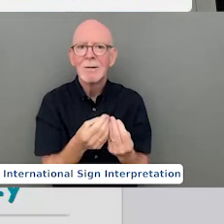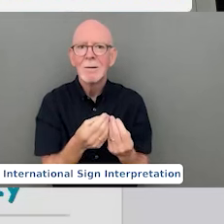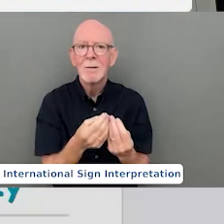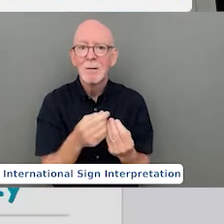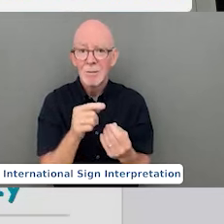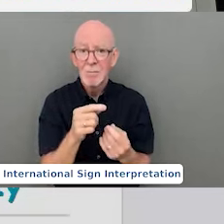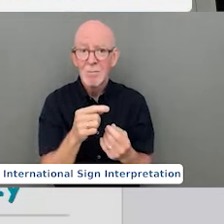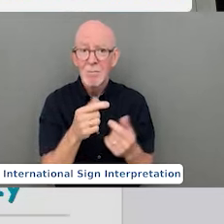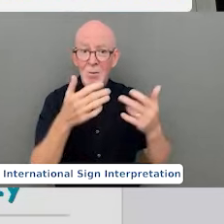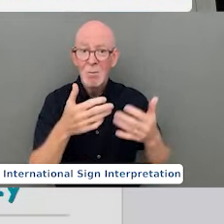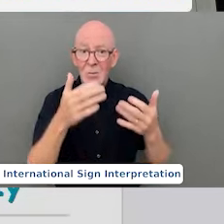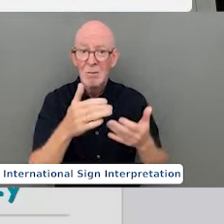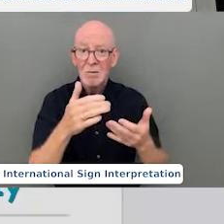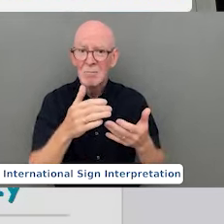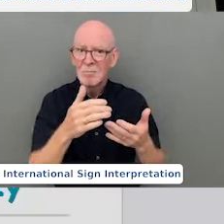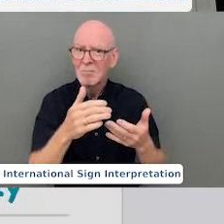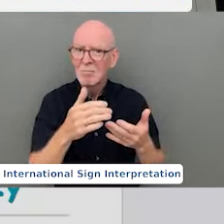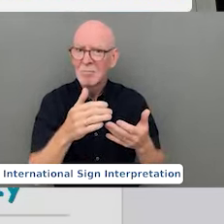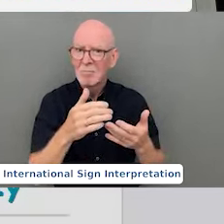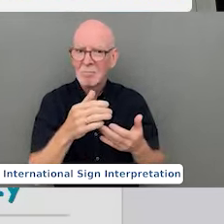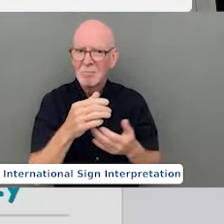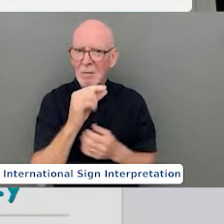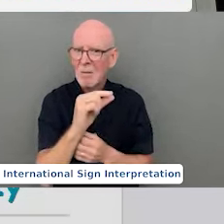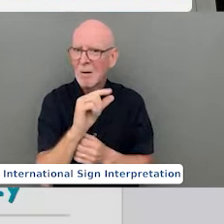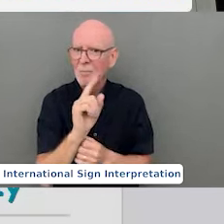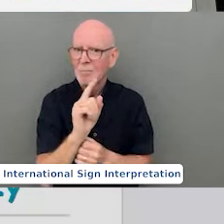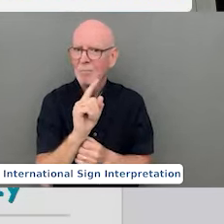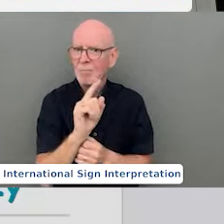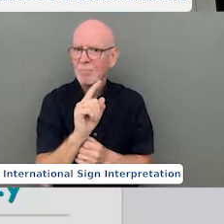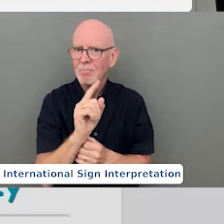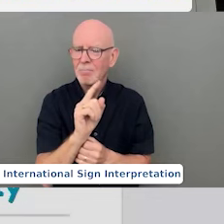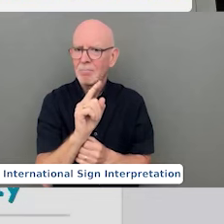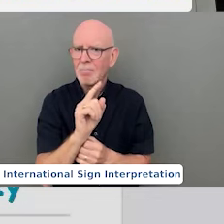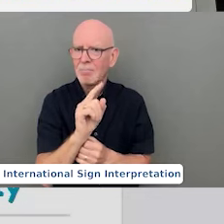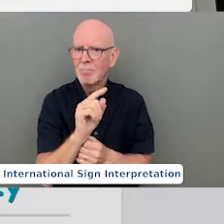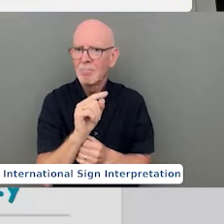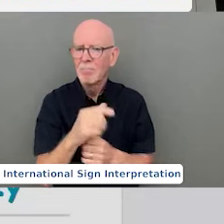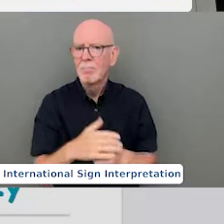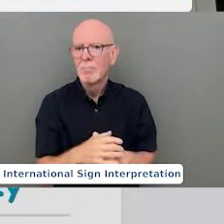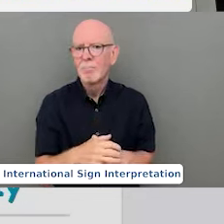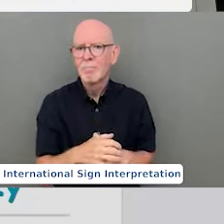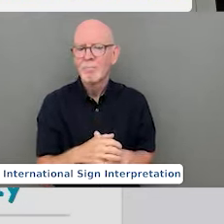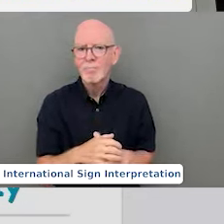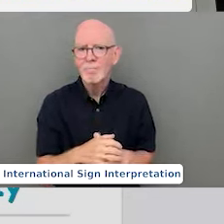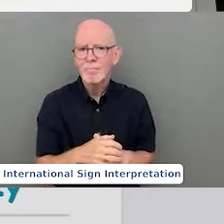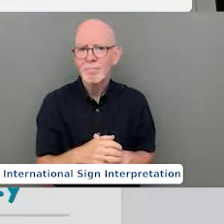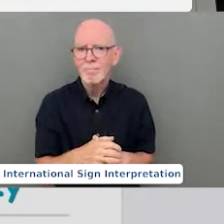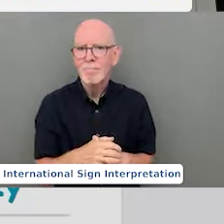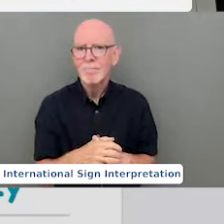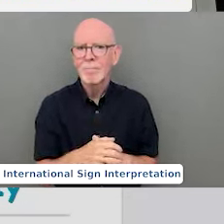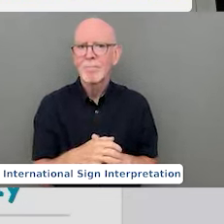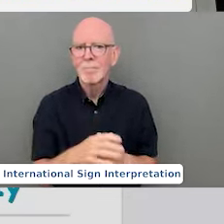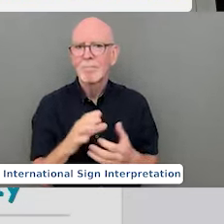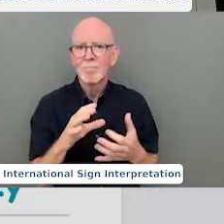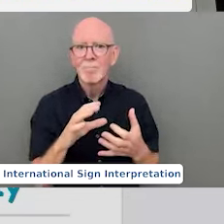3.4% of the whole population in Thailand. So this is not like a small number anymore, and